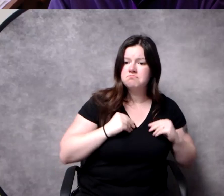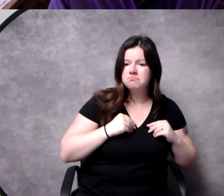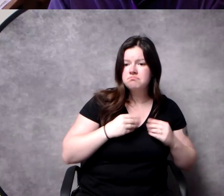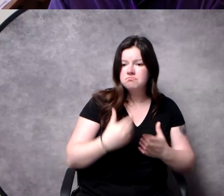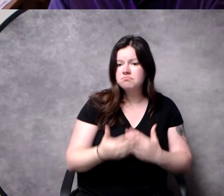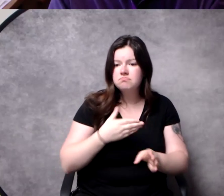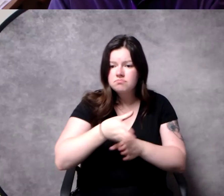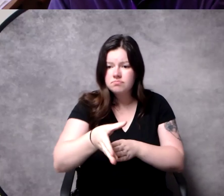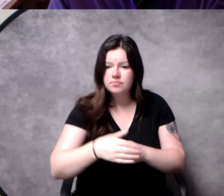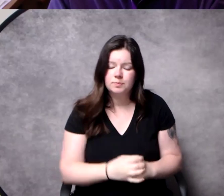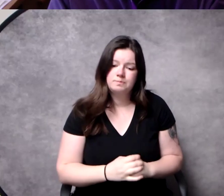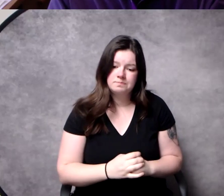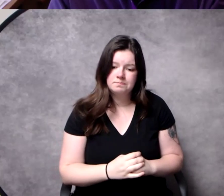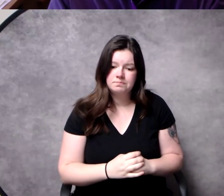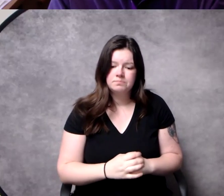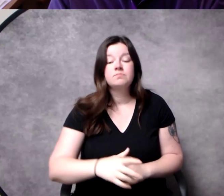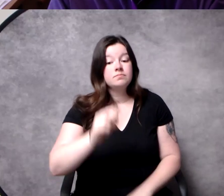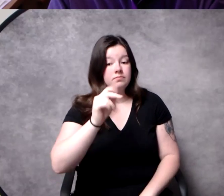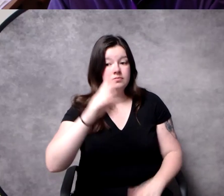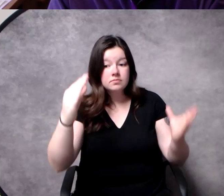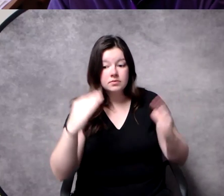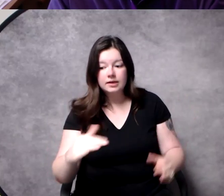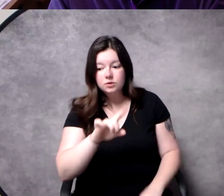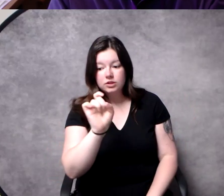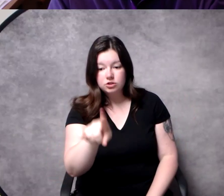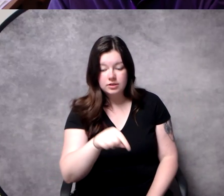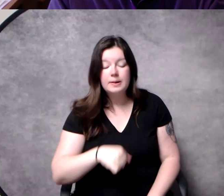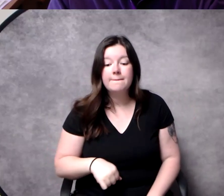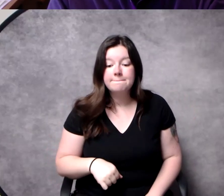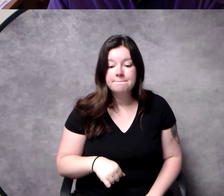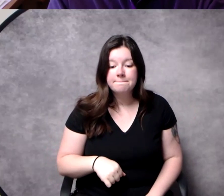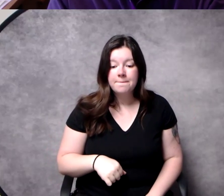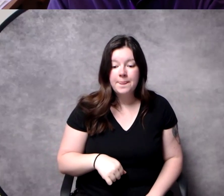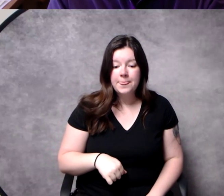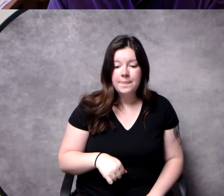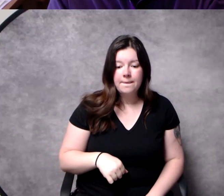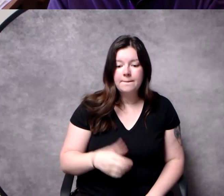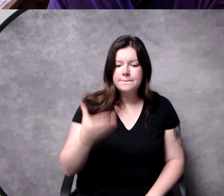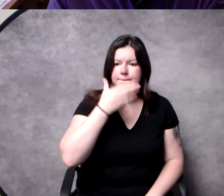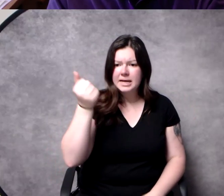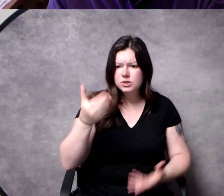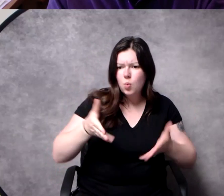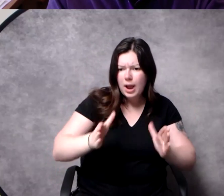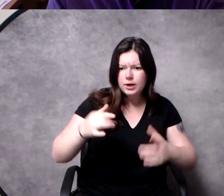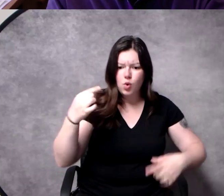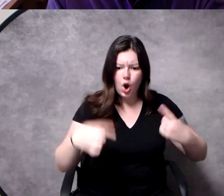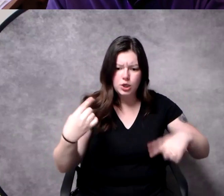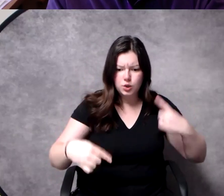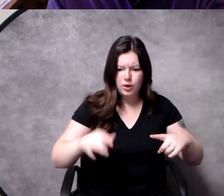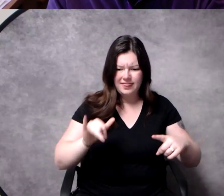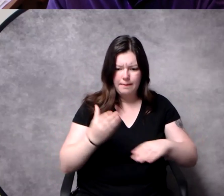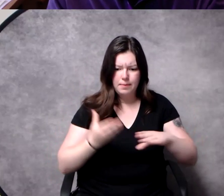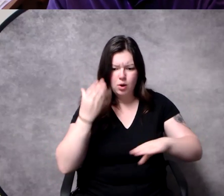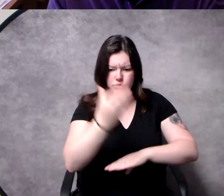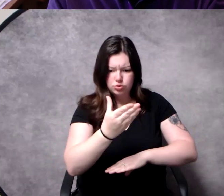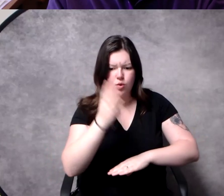All right, the next question is asking, what is the best way to argue that a proposal will be done as a new investigator with